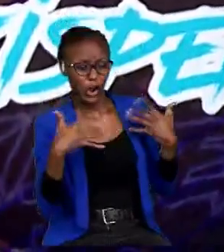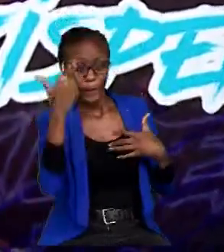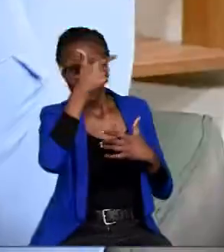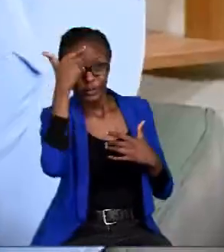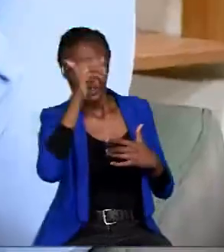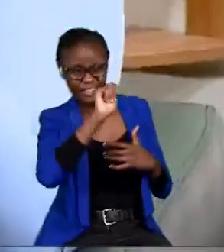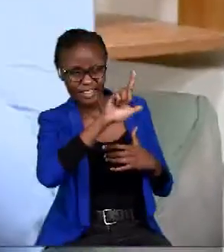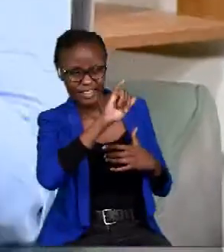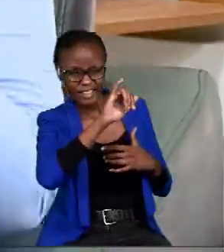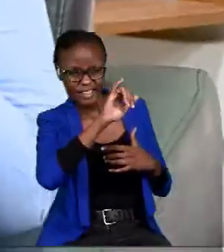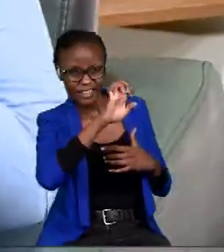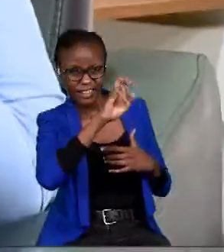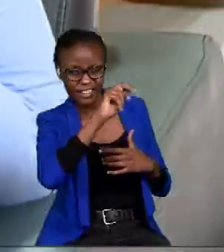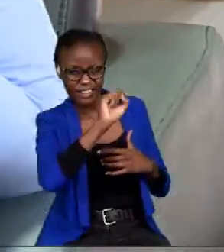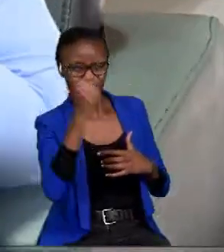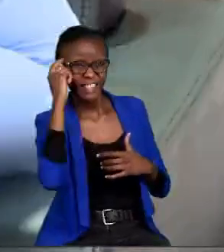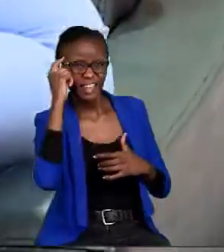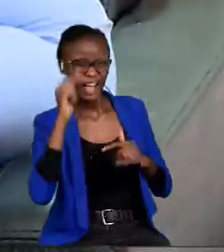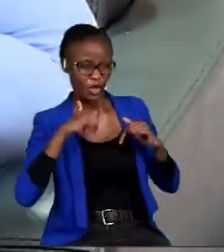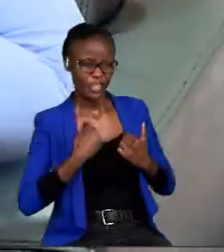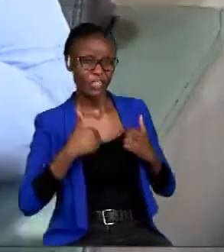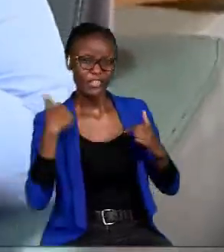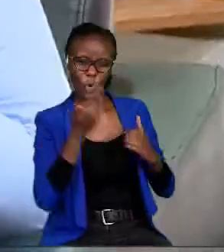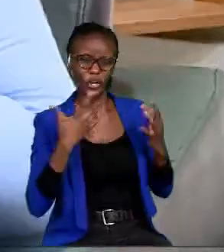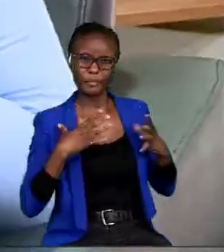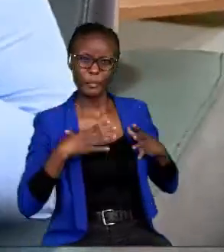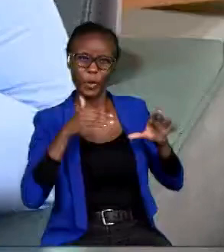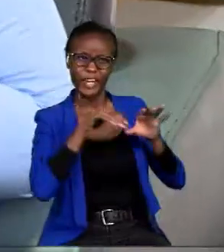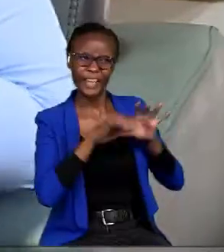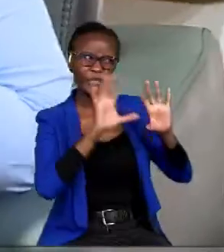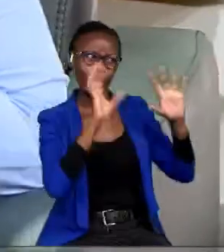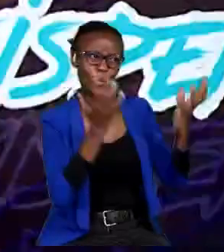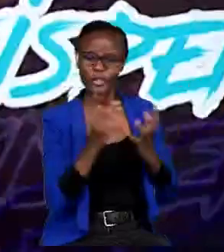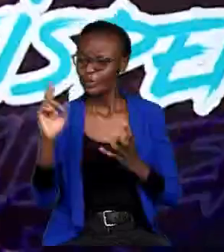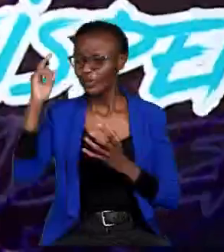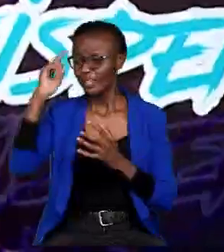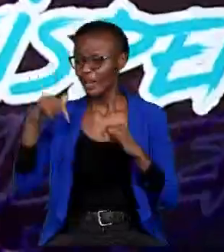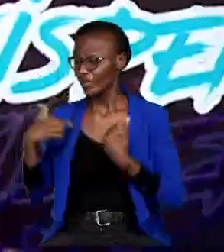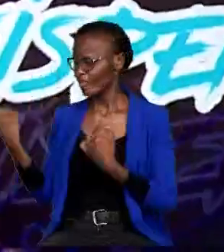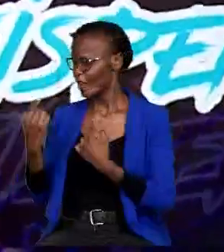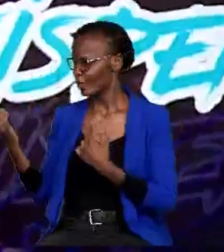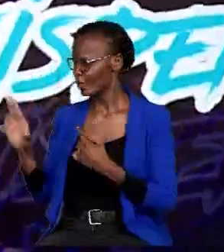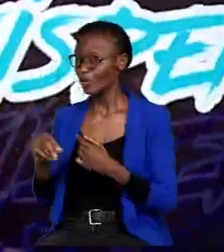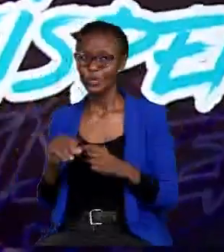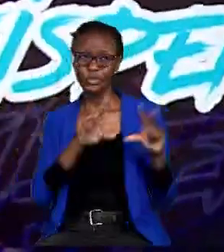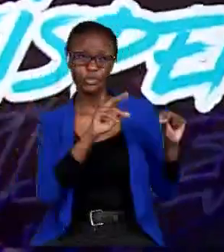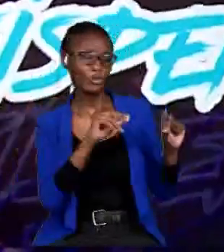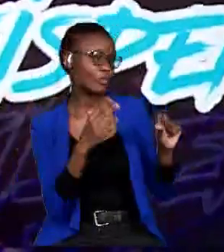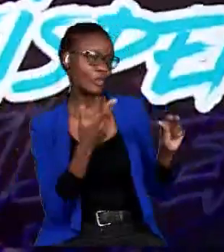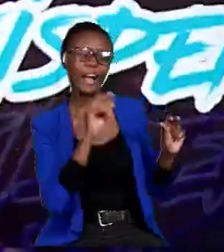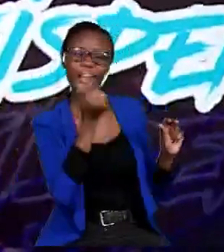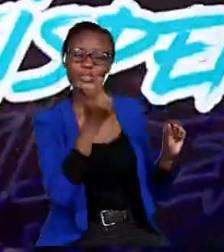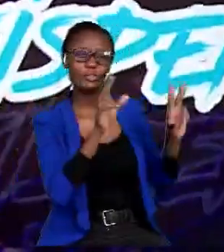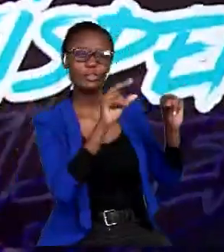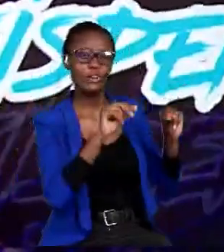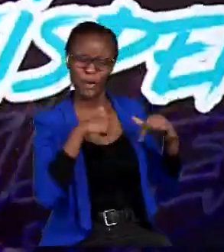I was wondering, are we the only human beings? Isaac, are you saying that we're not alone? I'm saying we're not alone. There's no way we